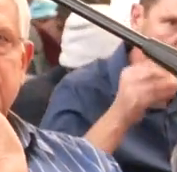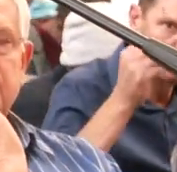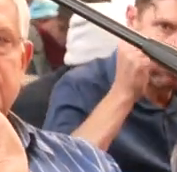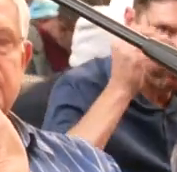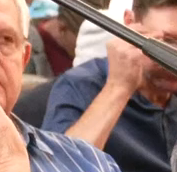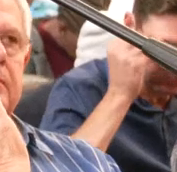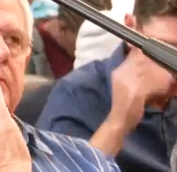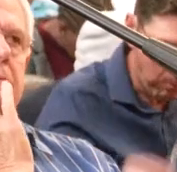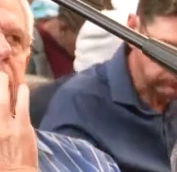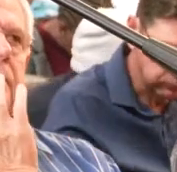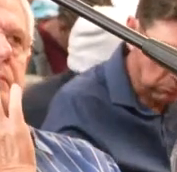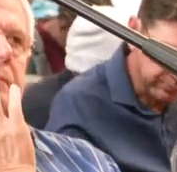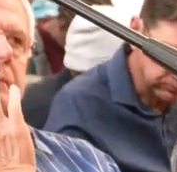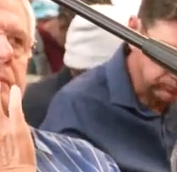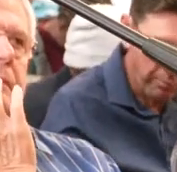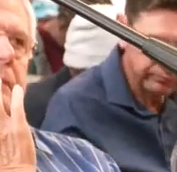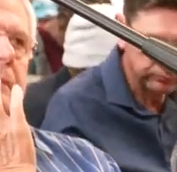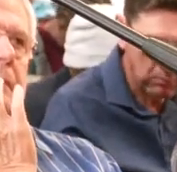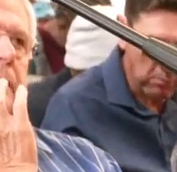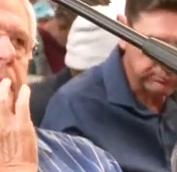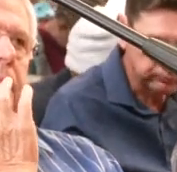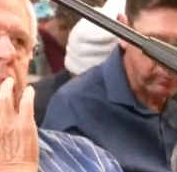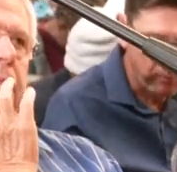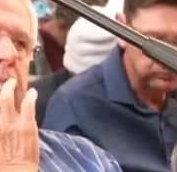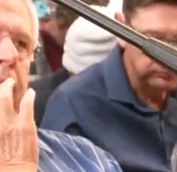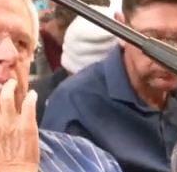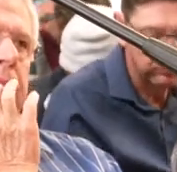is talking about the